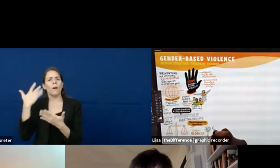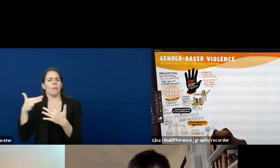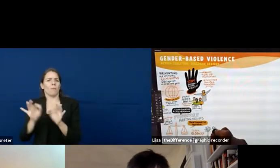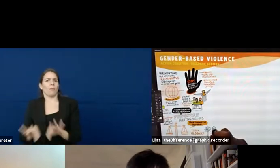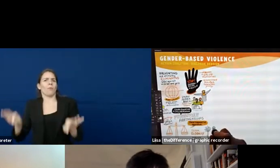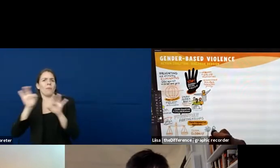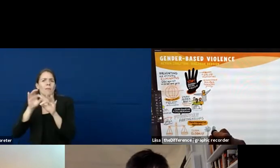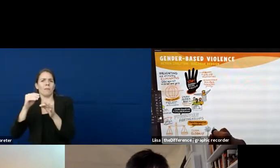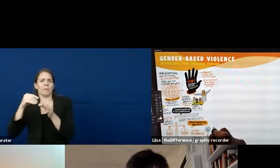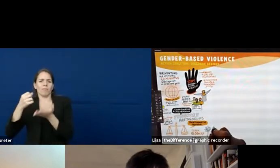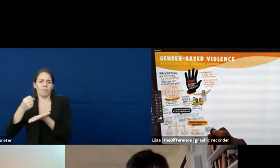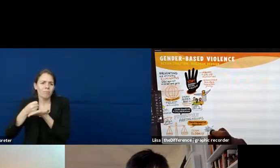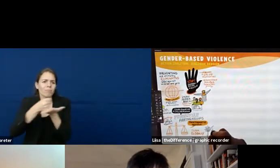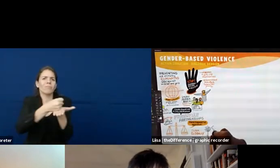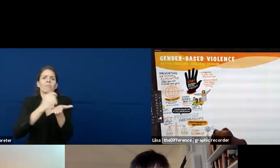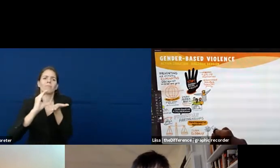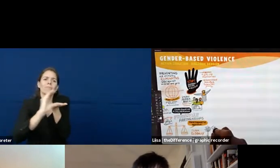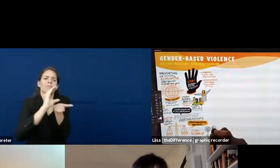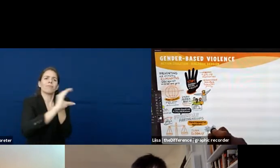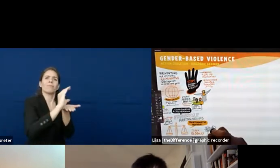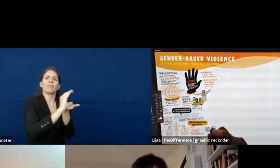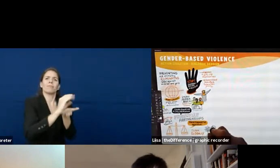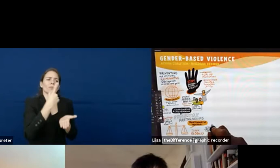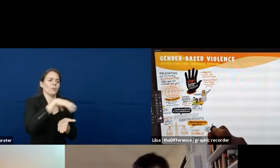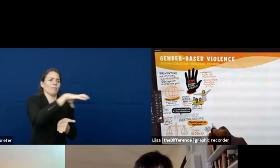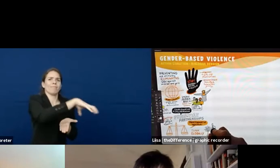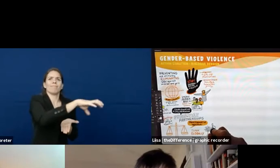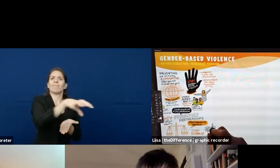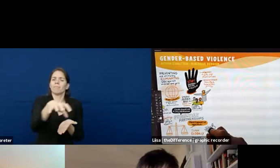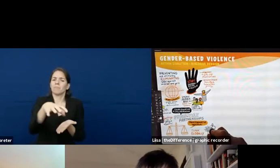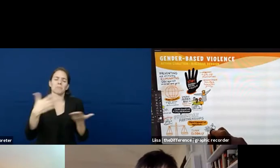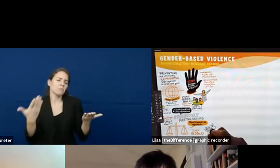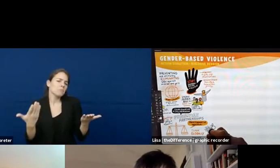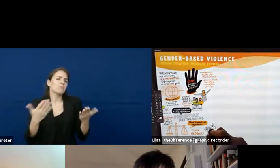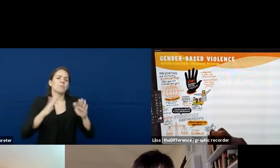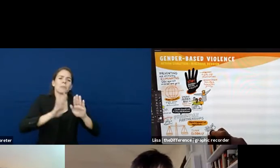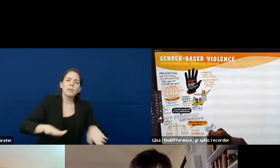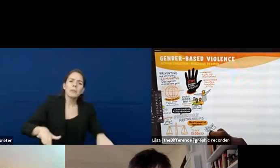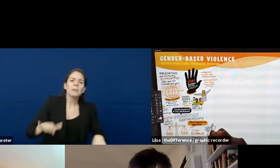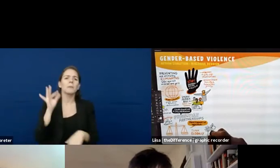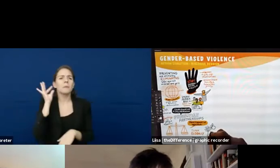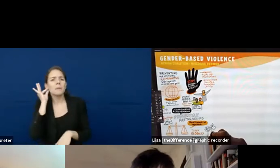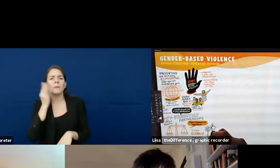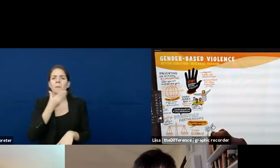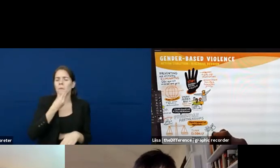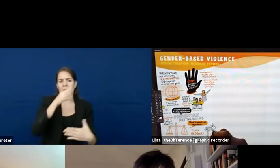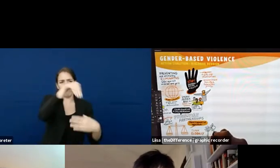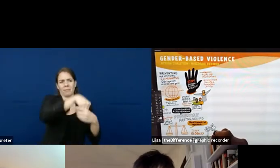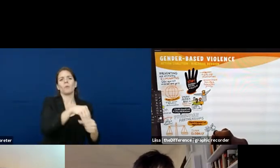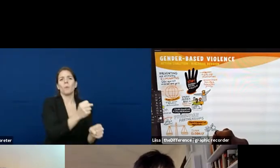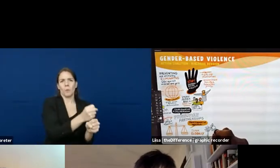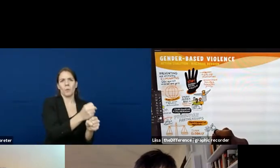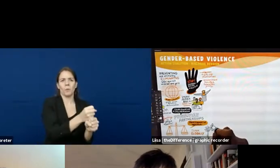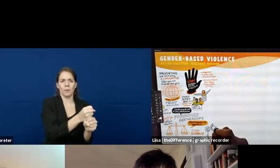their diversity? What type of support is needed? Over to you, Aldijana. Thank you so much,